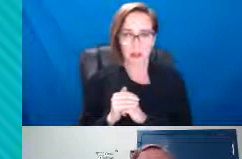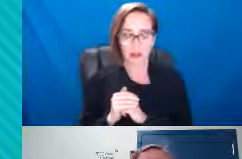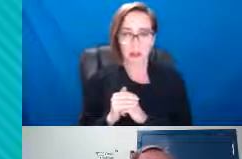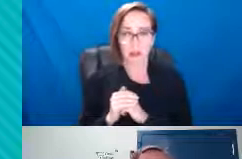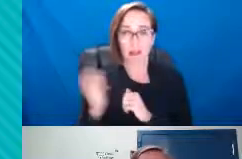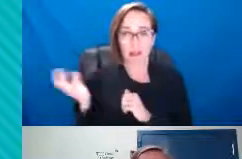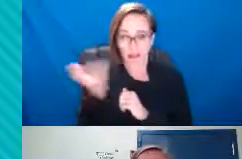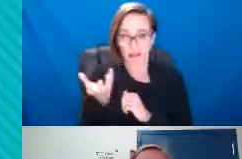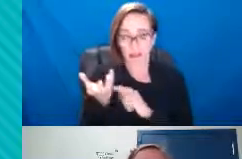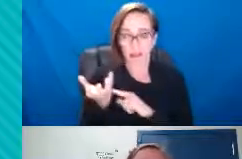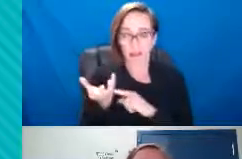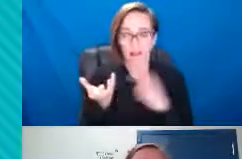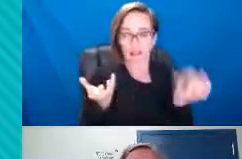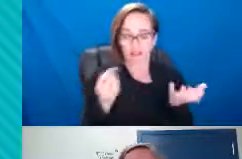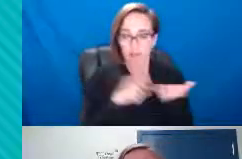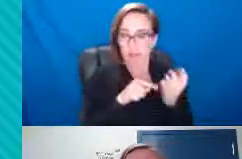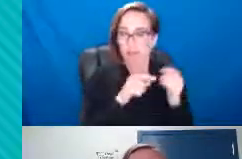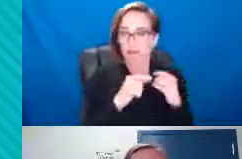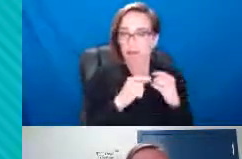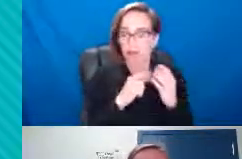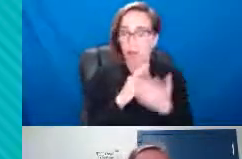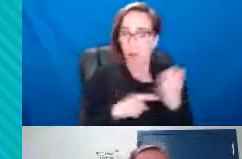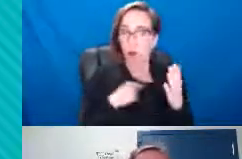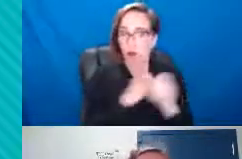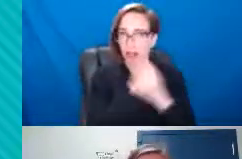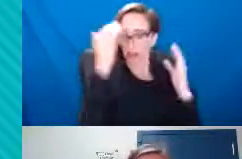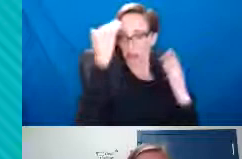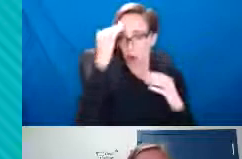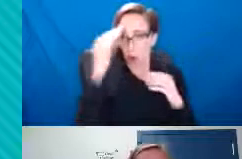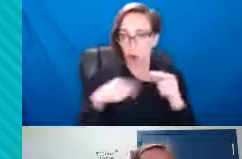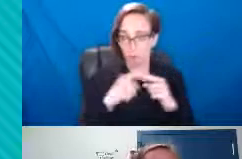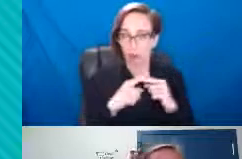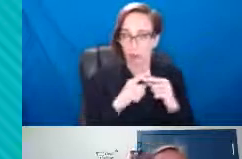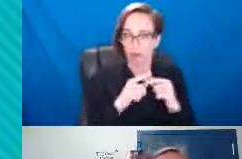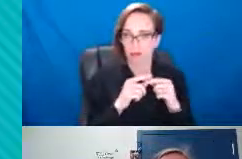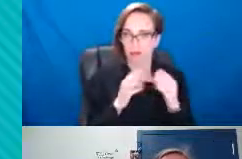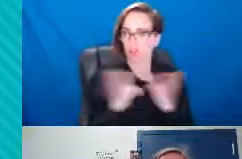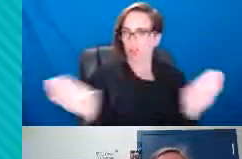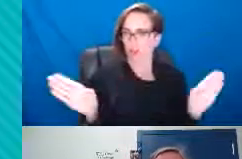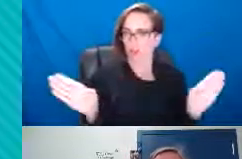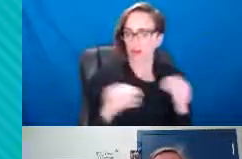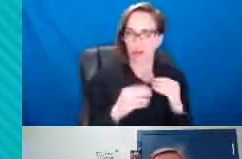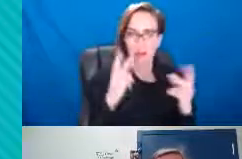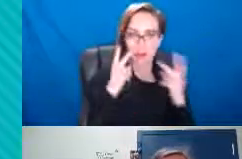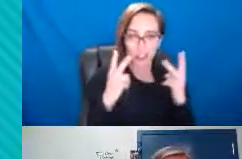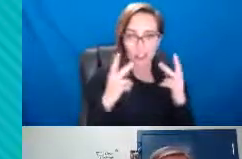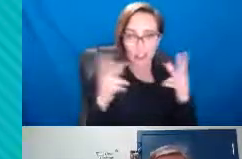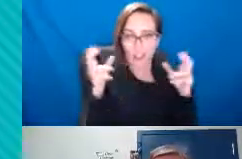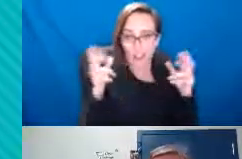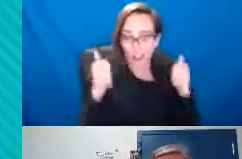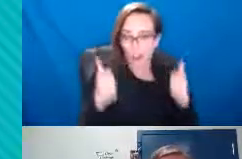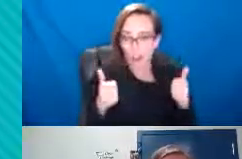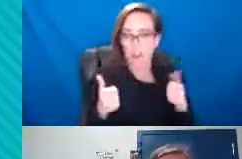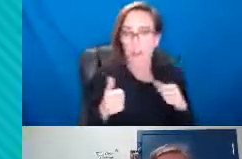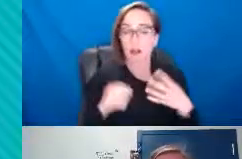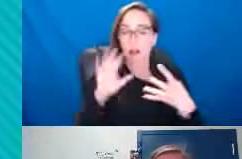that that hearing and vision loss. So like I said, these groups are here. That it is not hard and